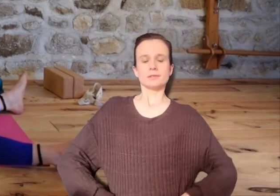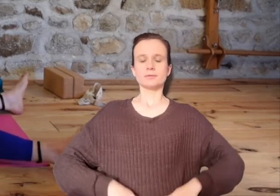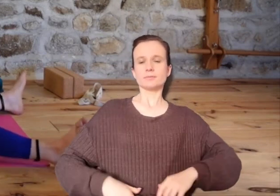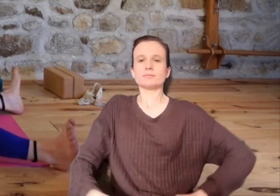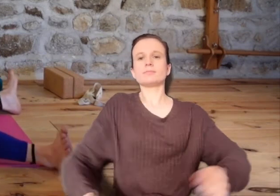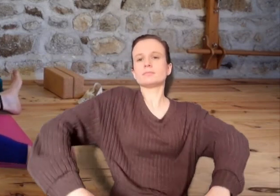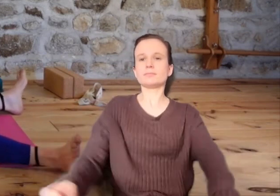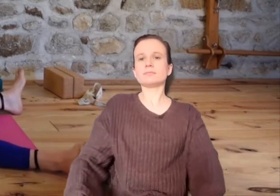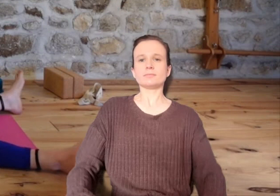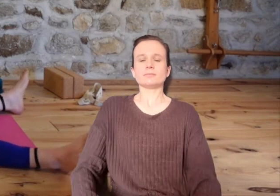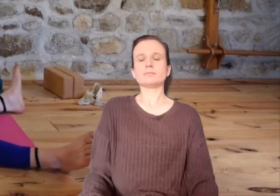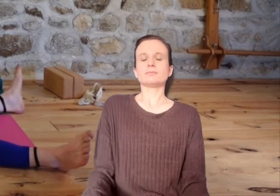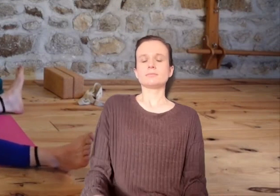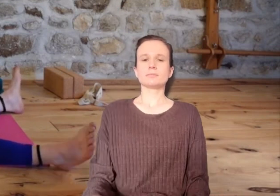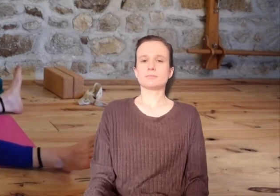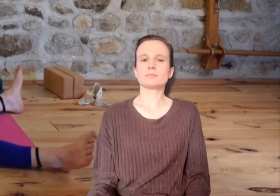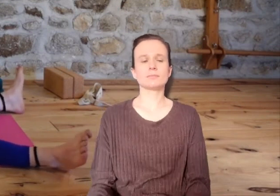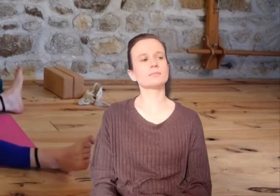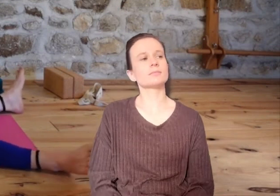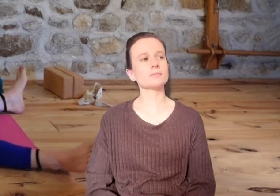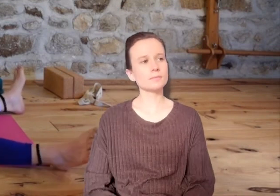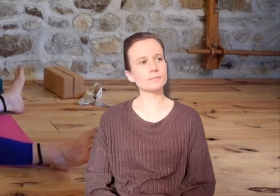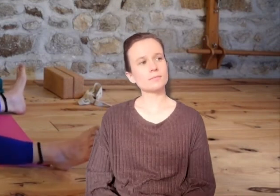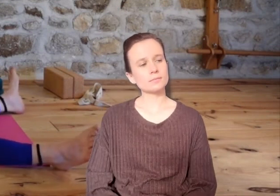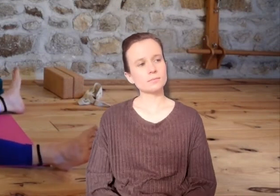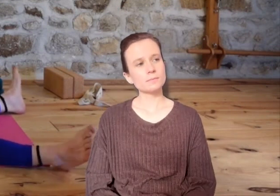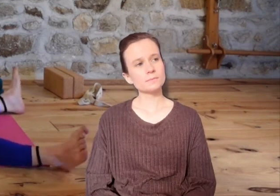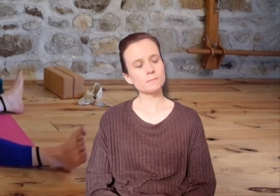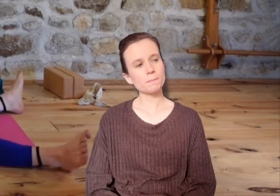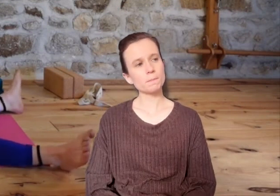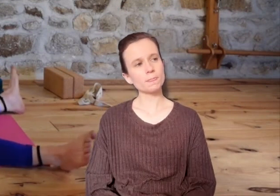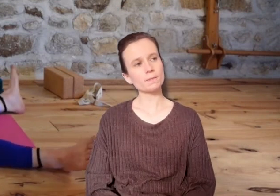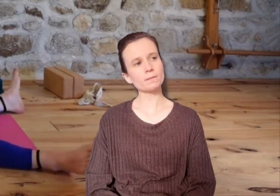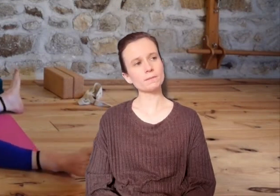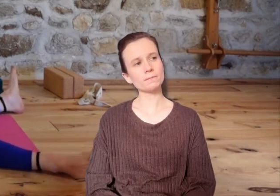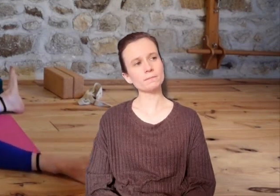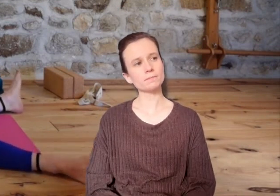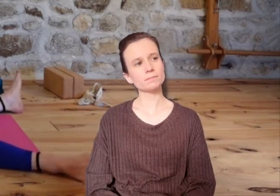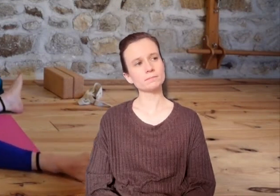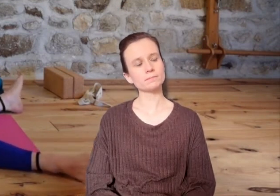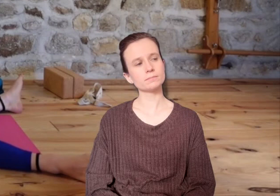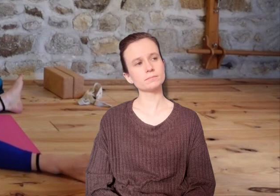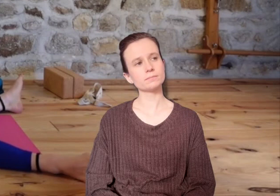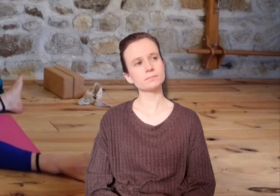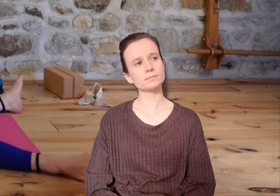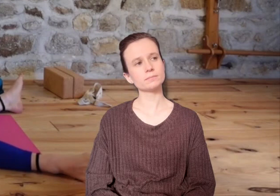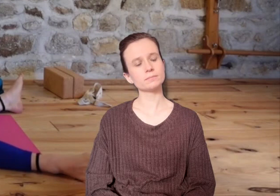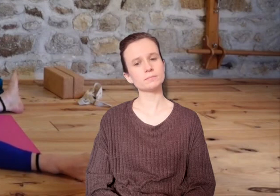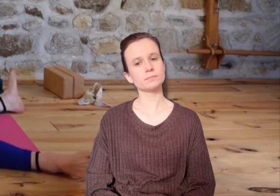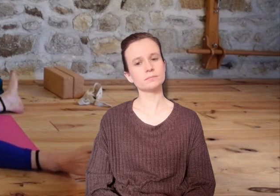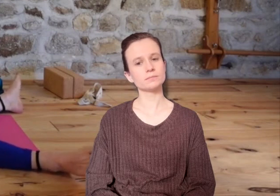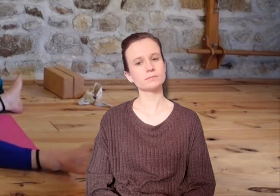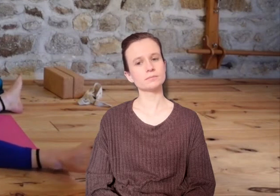need. Pull on your clothes, shake your muscles, whatever you need to do, do it now. Once you've gotten